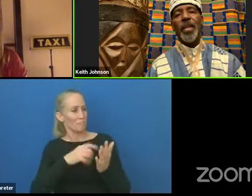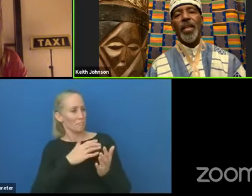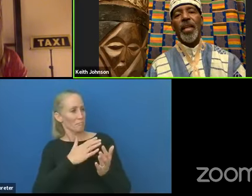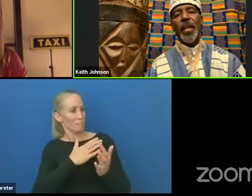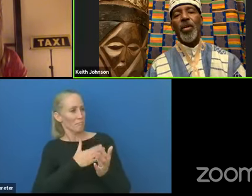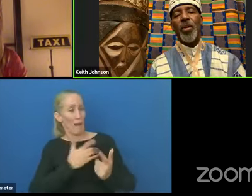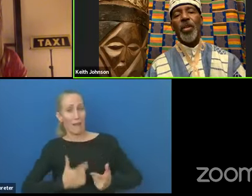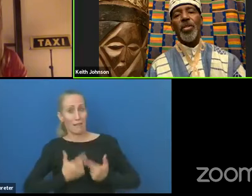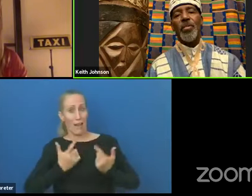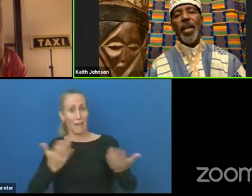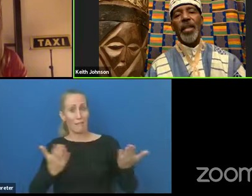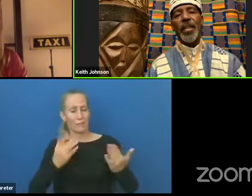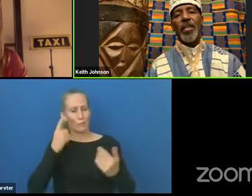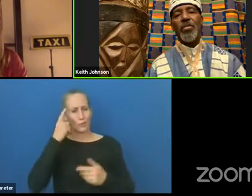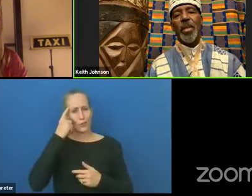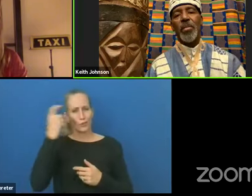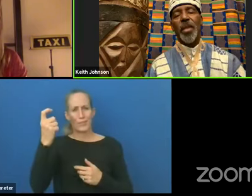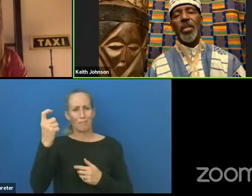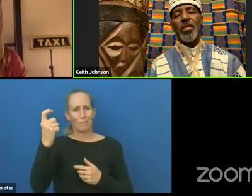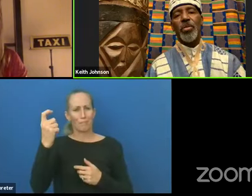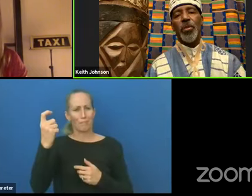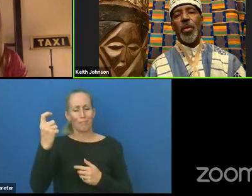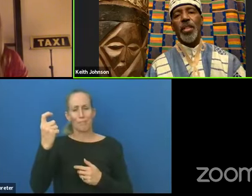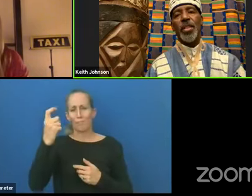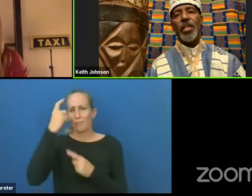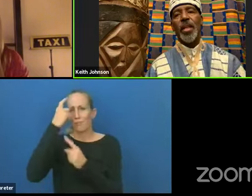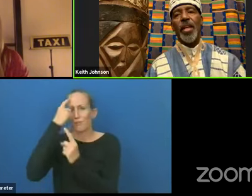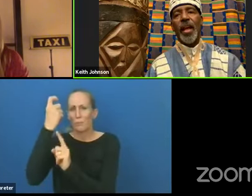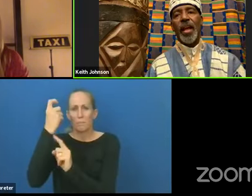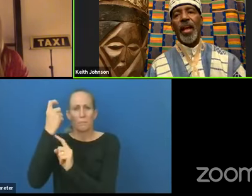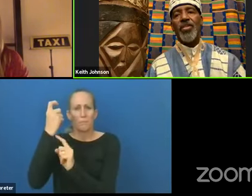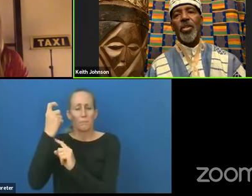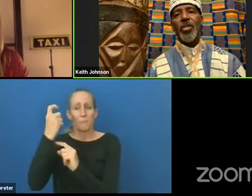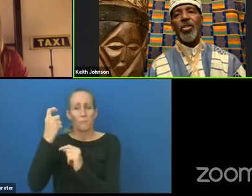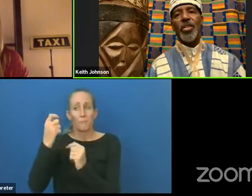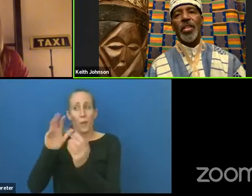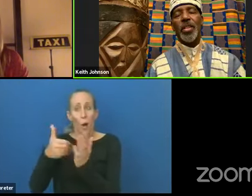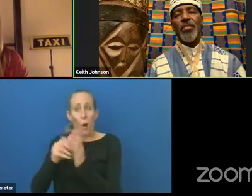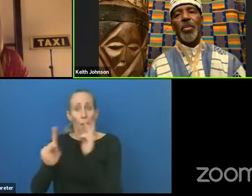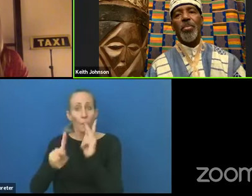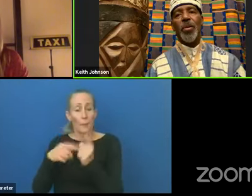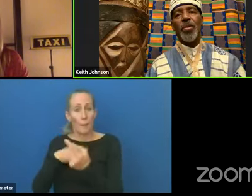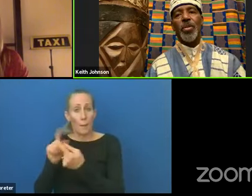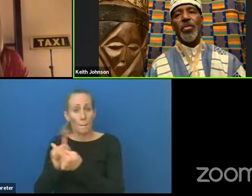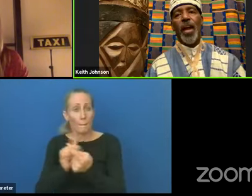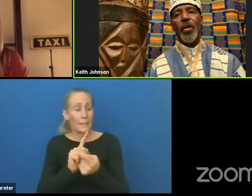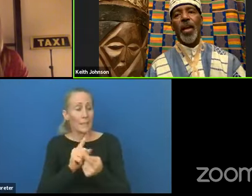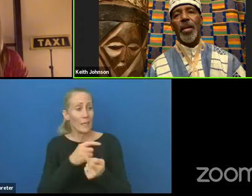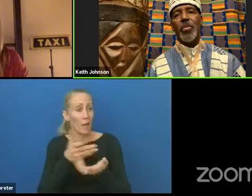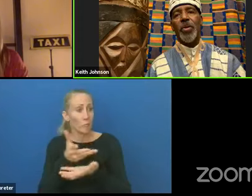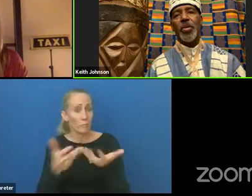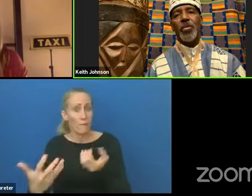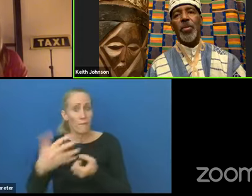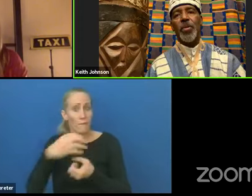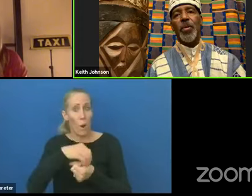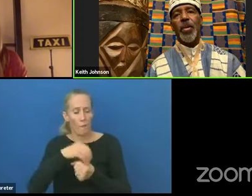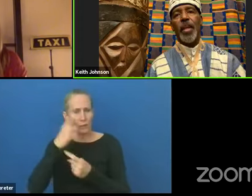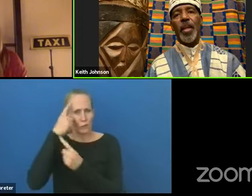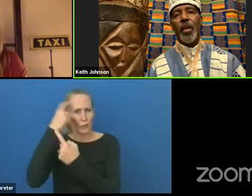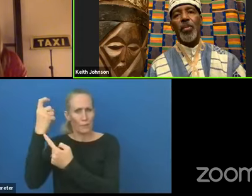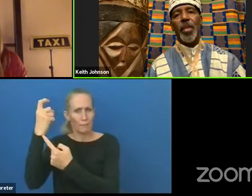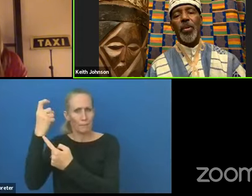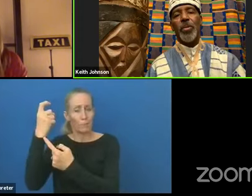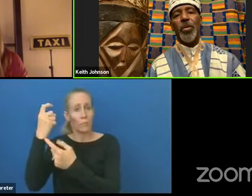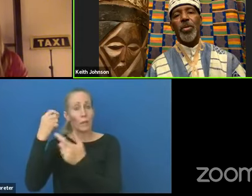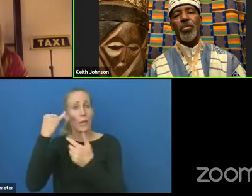dream. In order to make that dream into fruition, I have to use a different approach of how I approach people